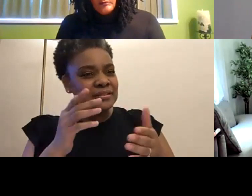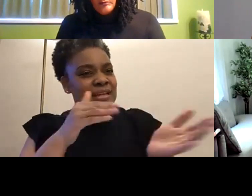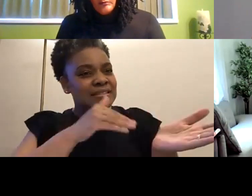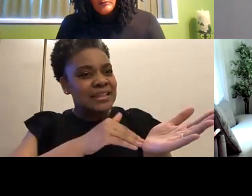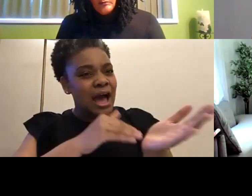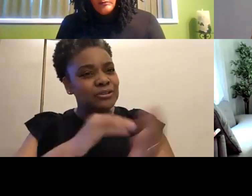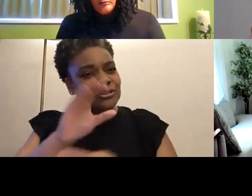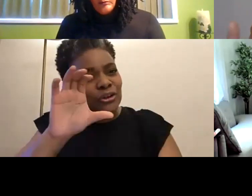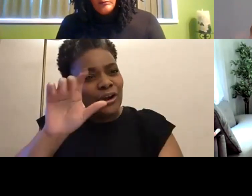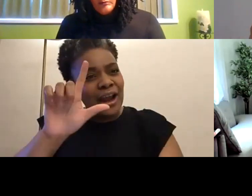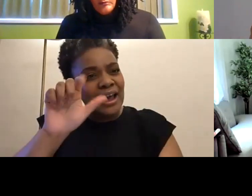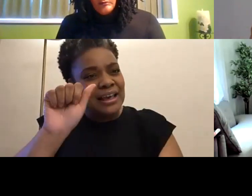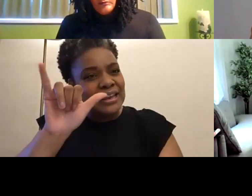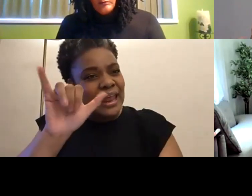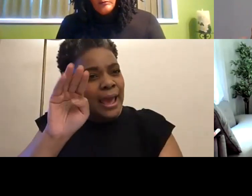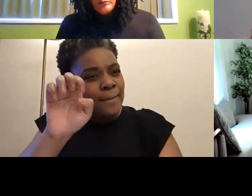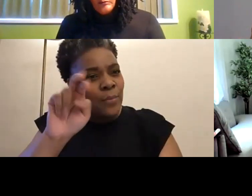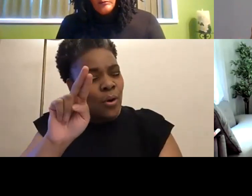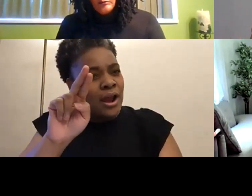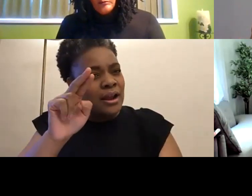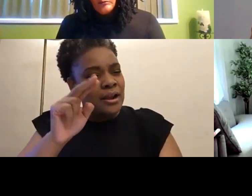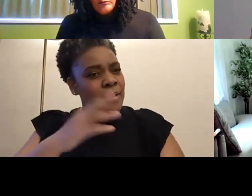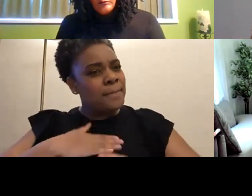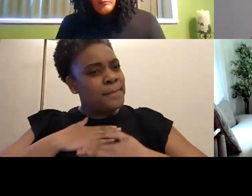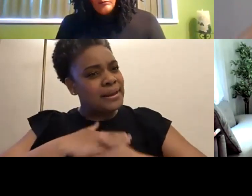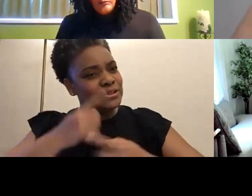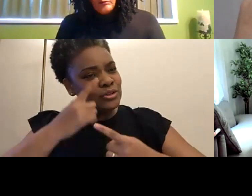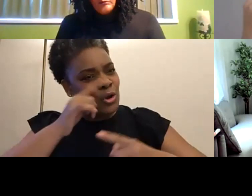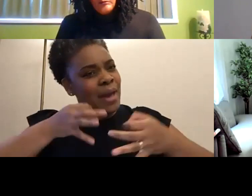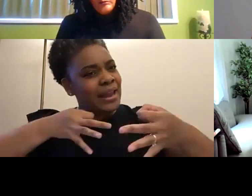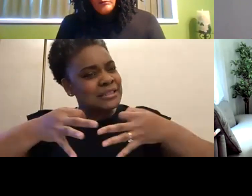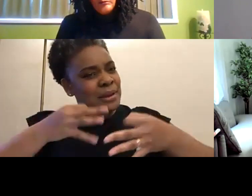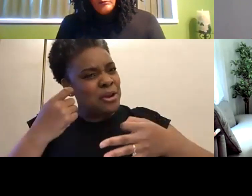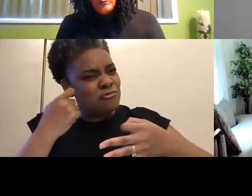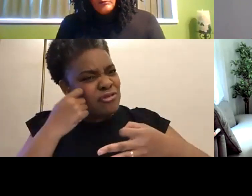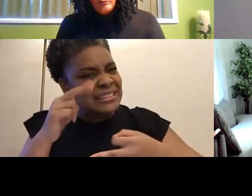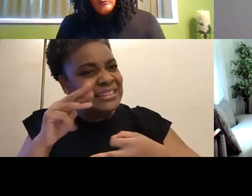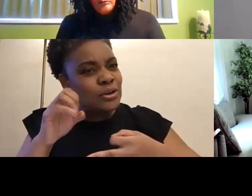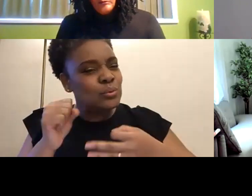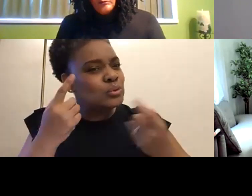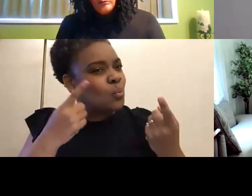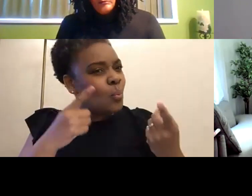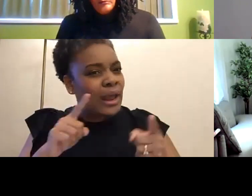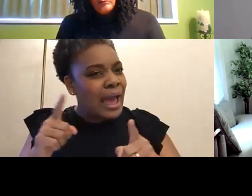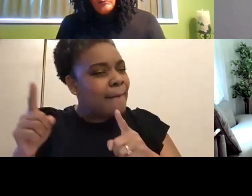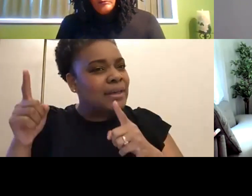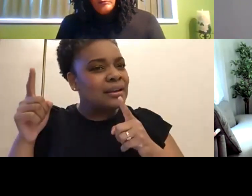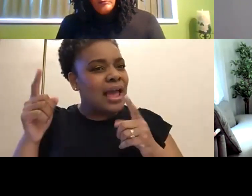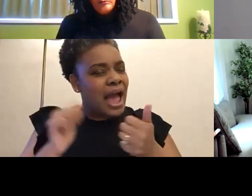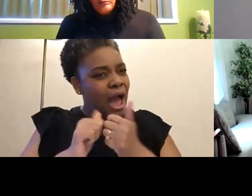a little bit about this breaking news? And first of all, what was said and what should we think about